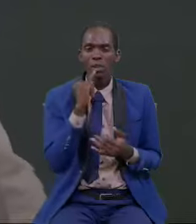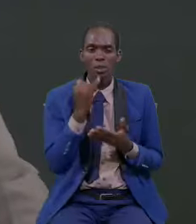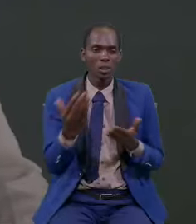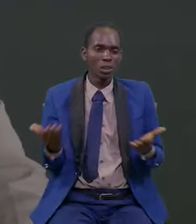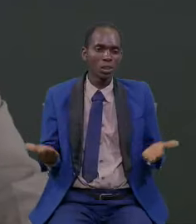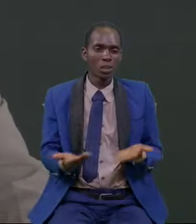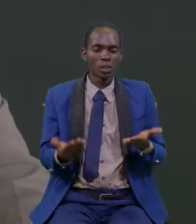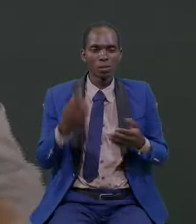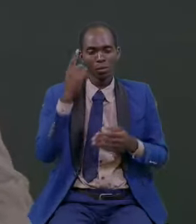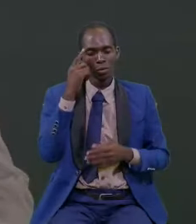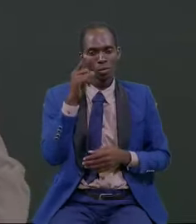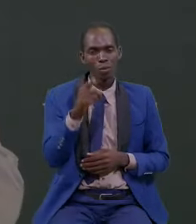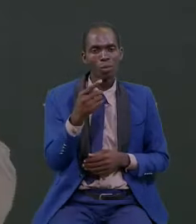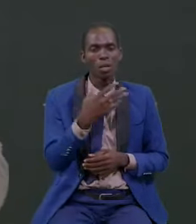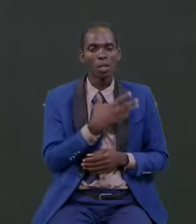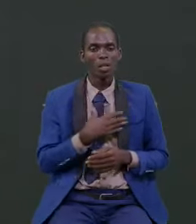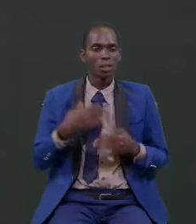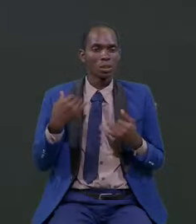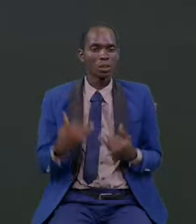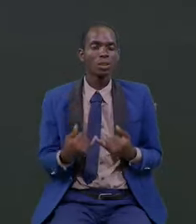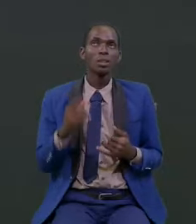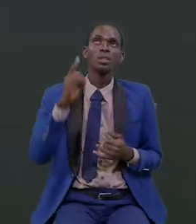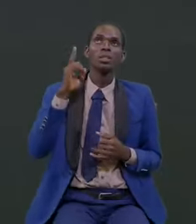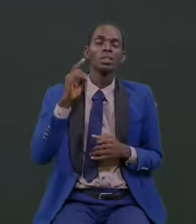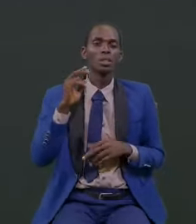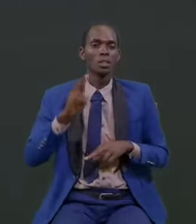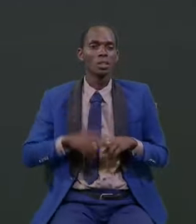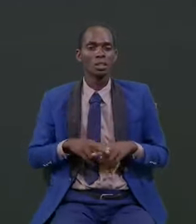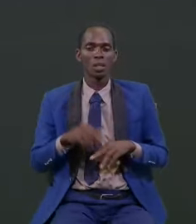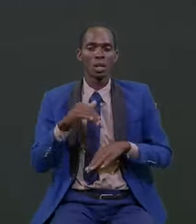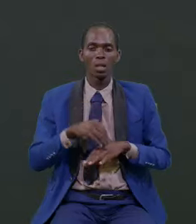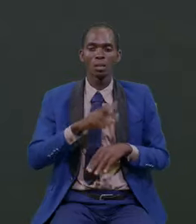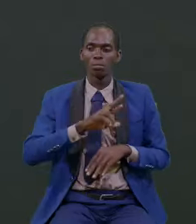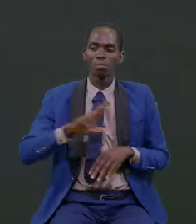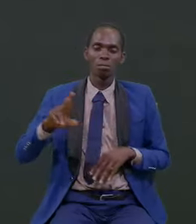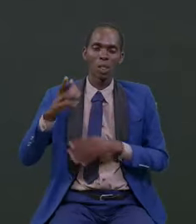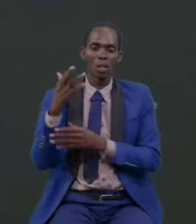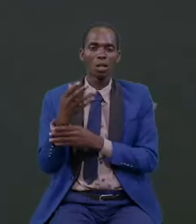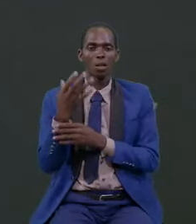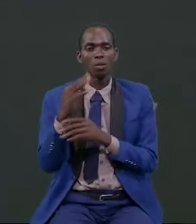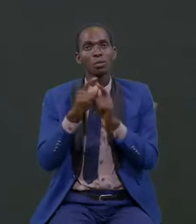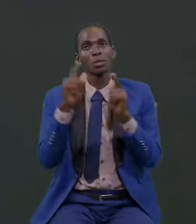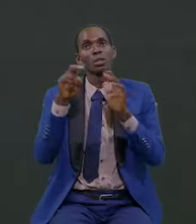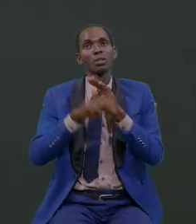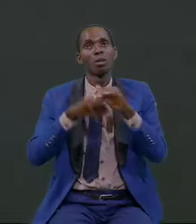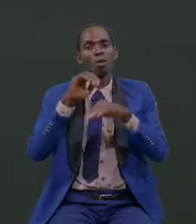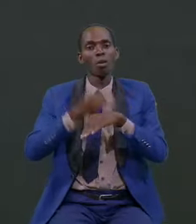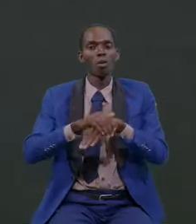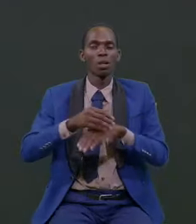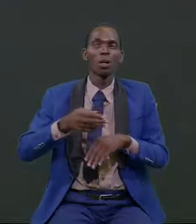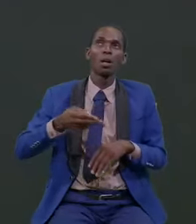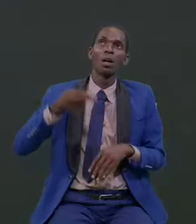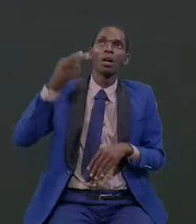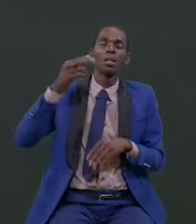he sits down at the right hand of majesty on high. Say good amen